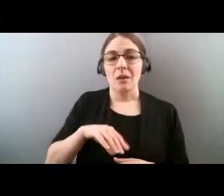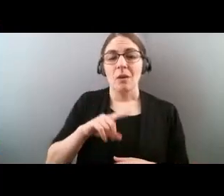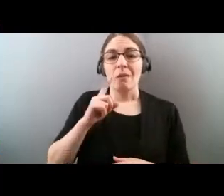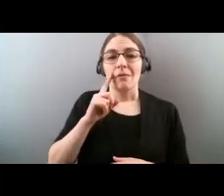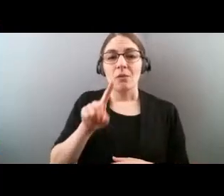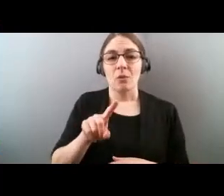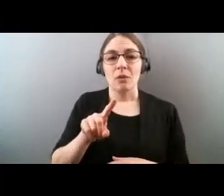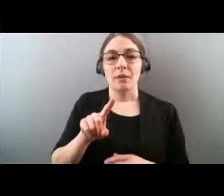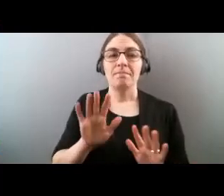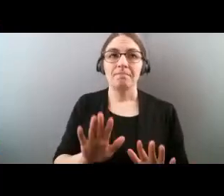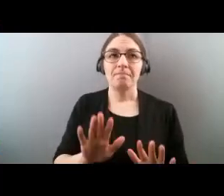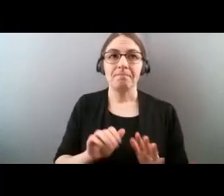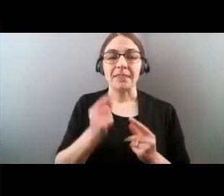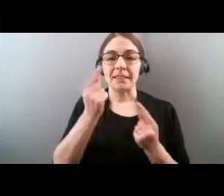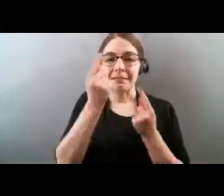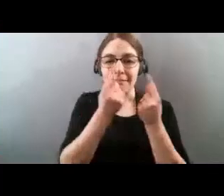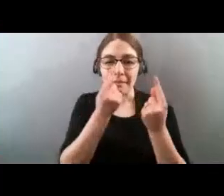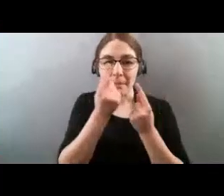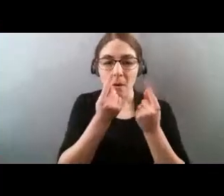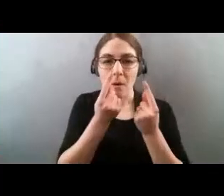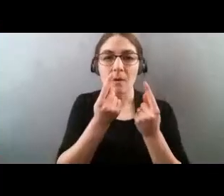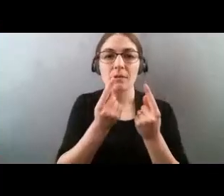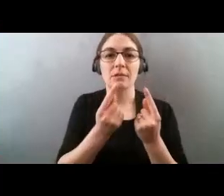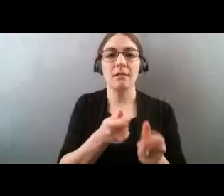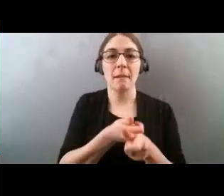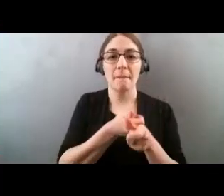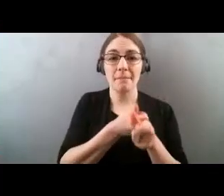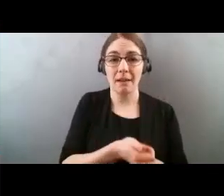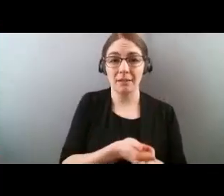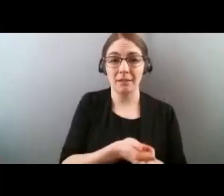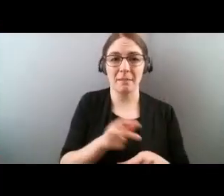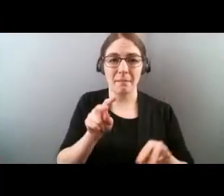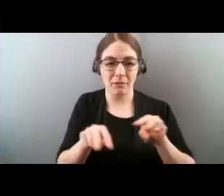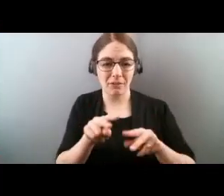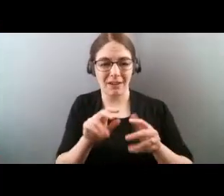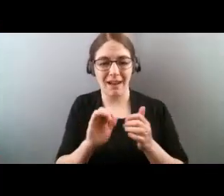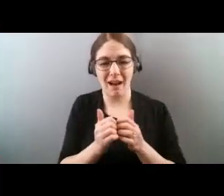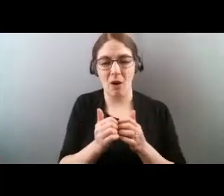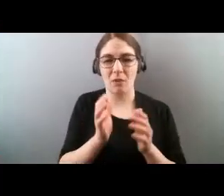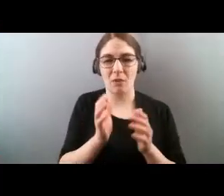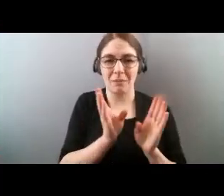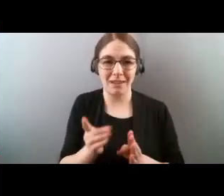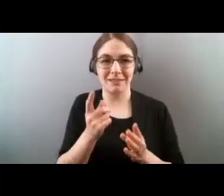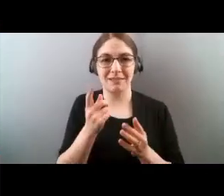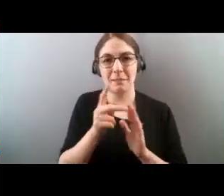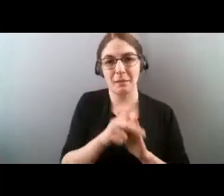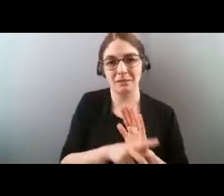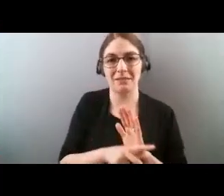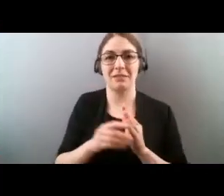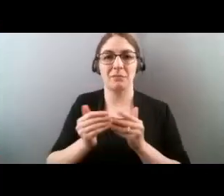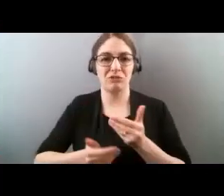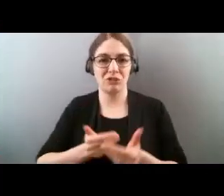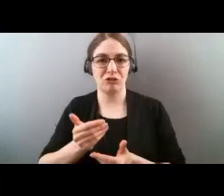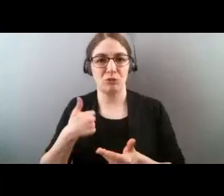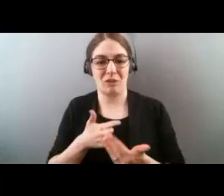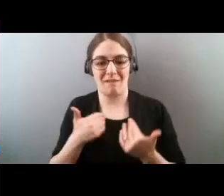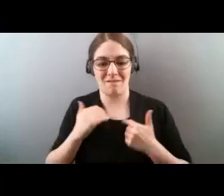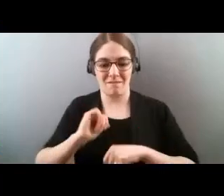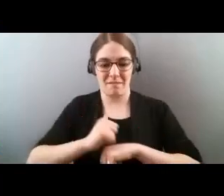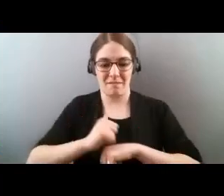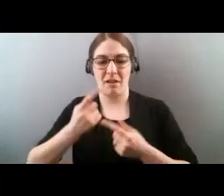To think about compliance and monitoring the effectiveness and how some of the policies and plans and procedures that we have in place are